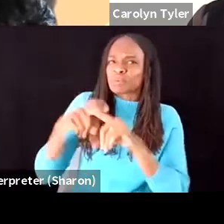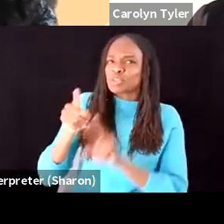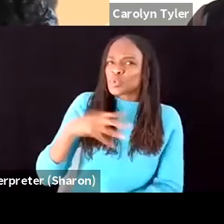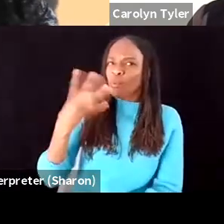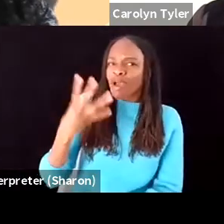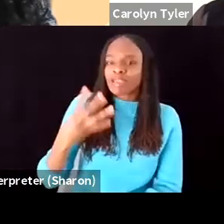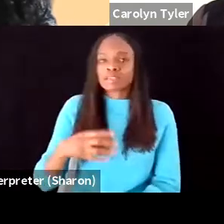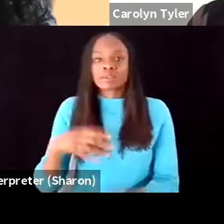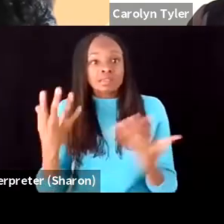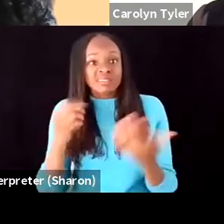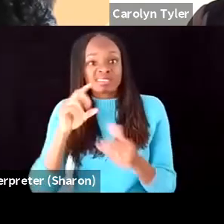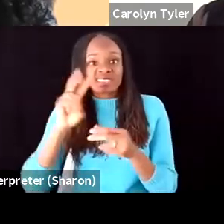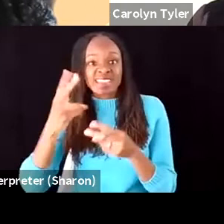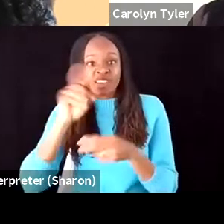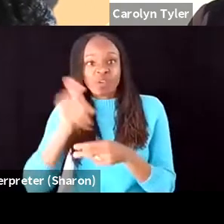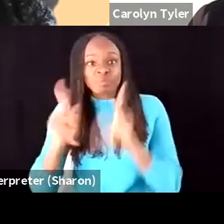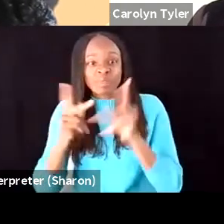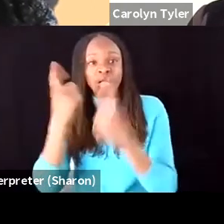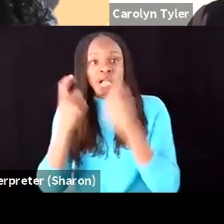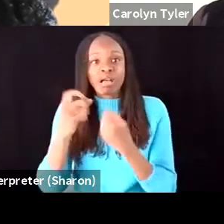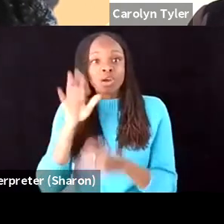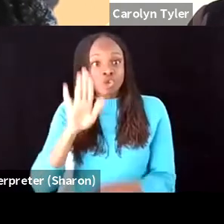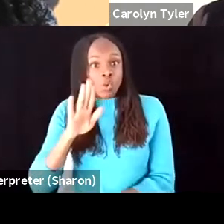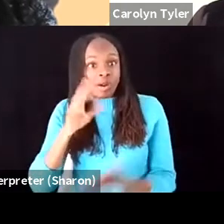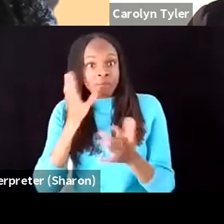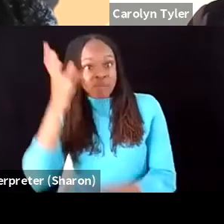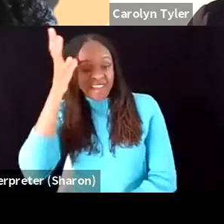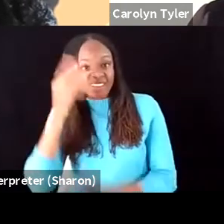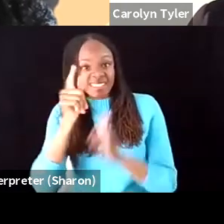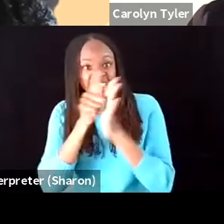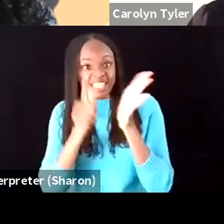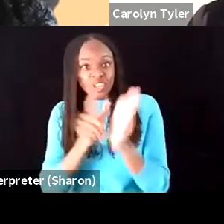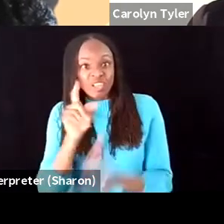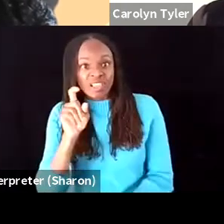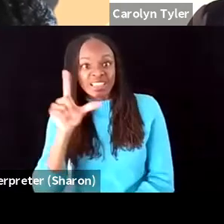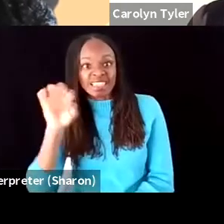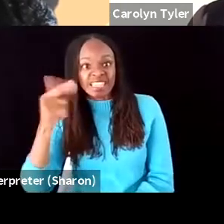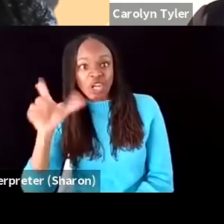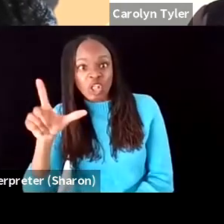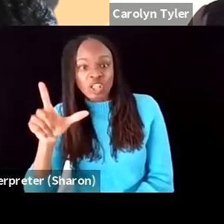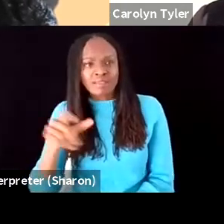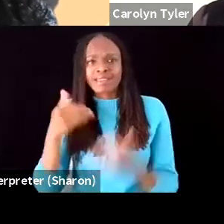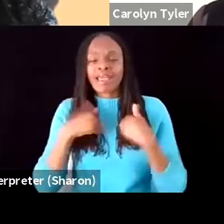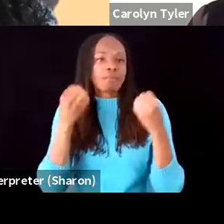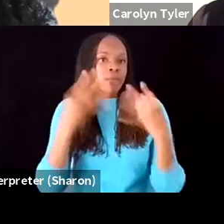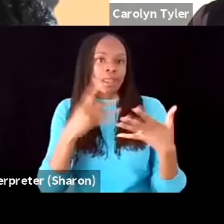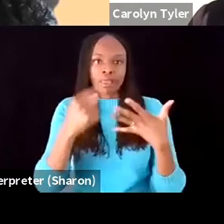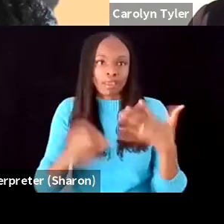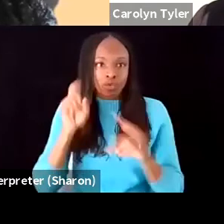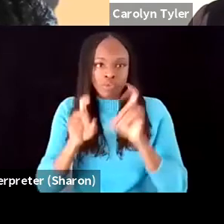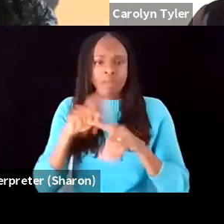your parents legal? Question number three is, you know, there's so many, but you can tell when